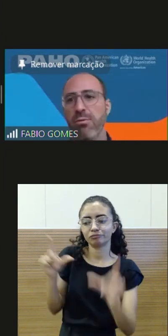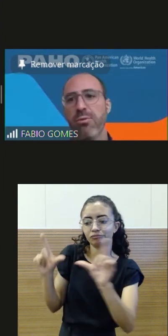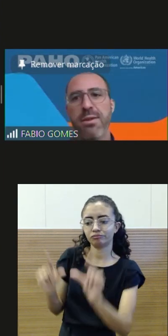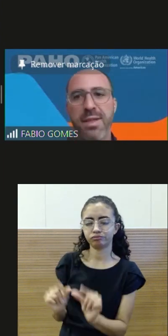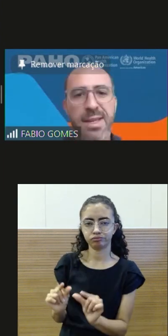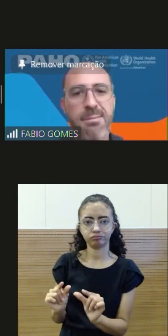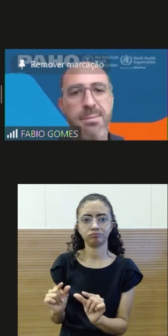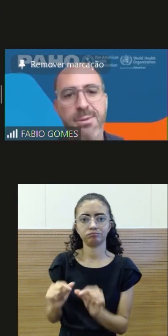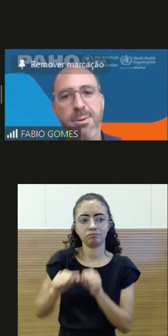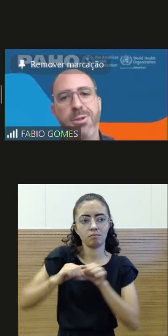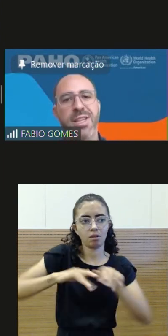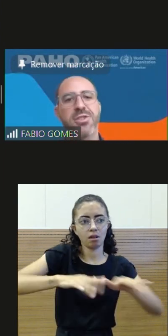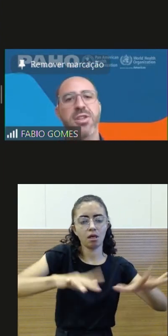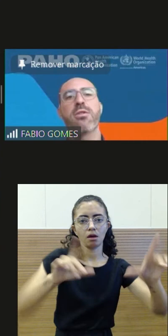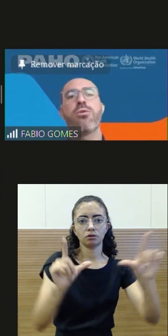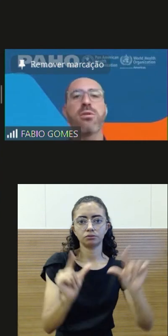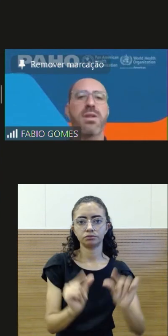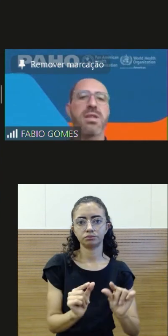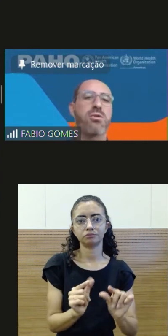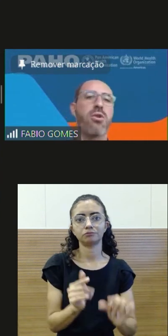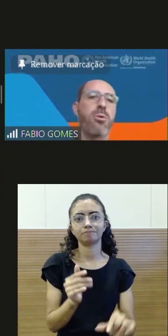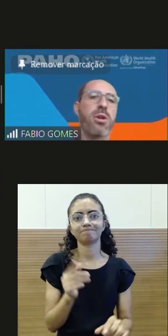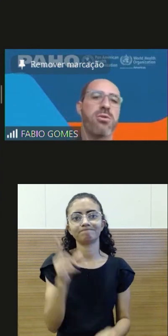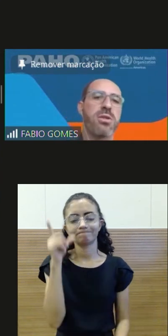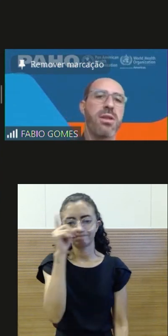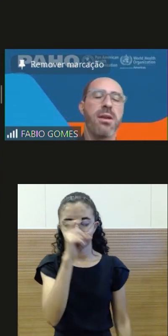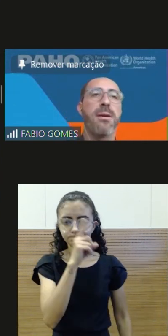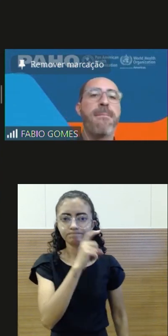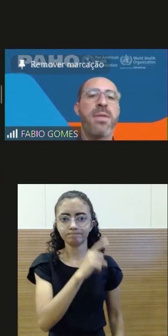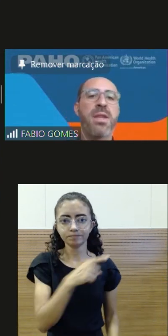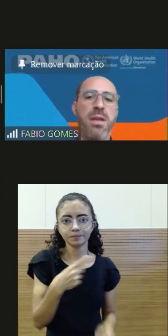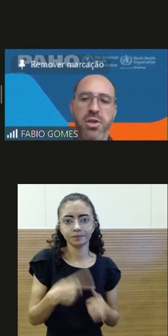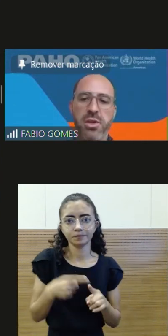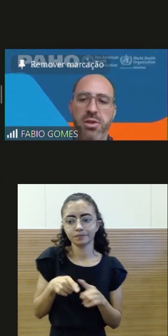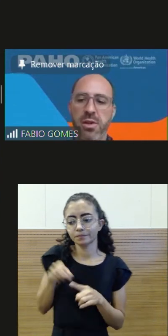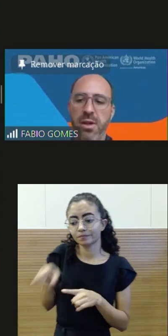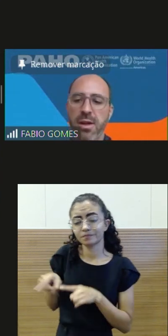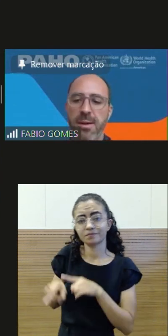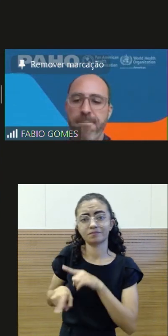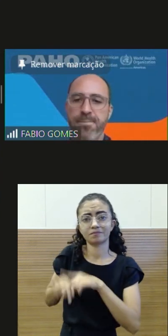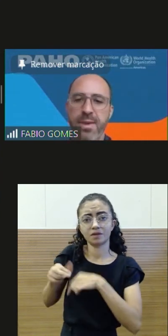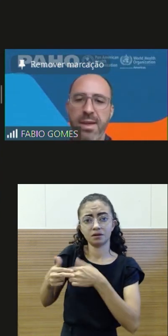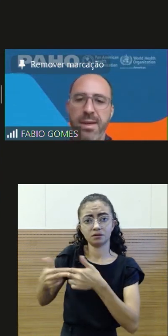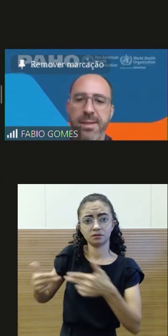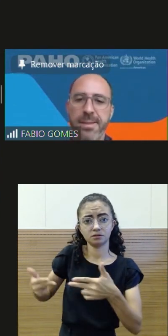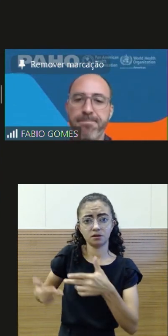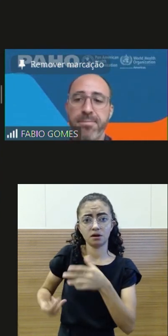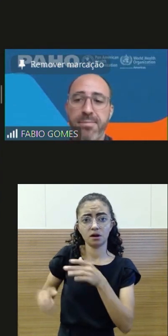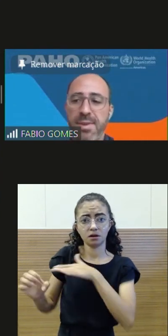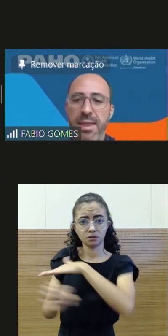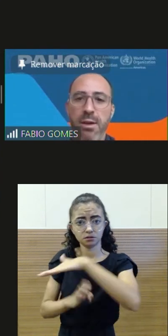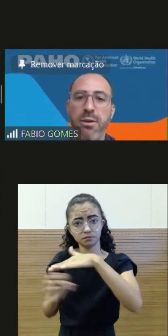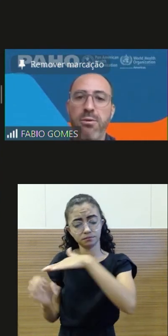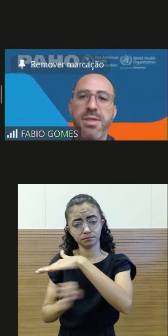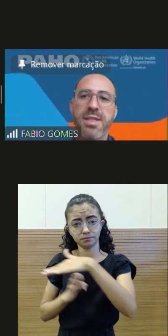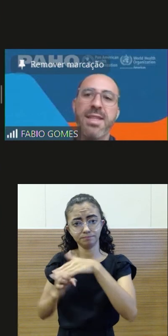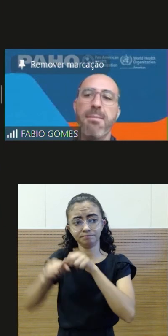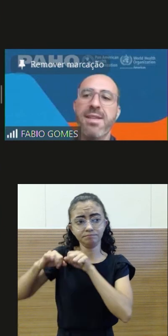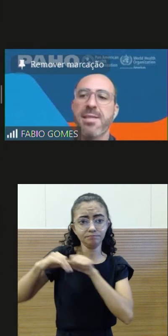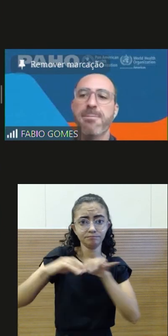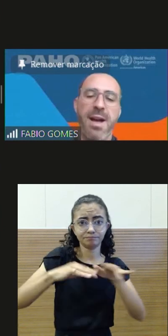this expansion, because we will never have the same number of resources that these corporations